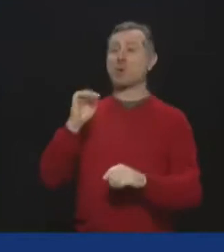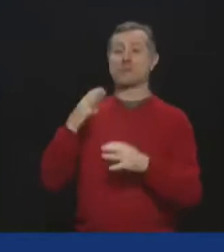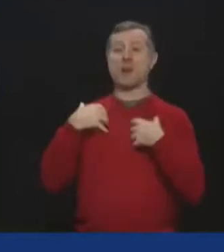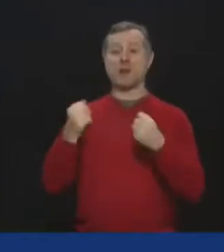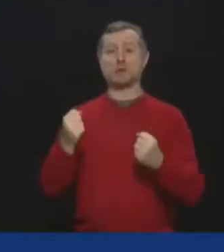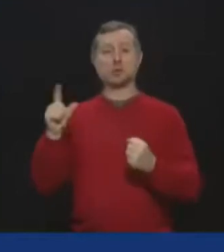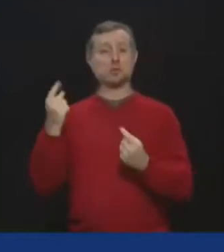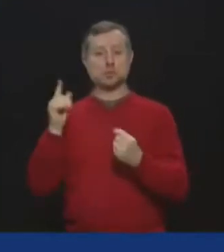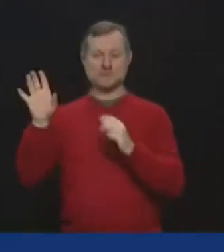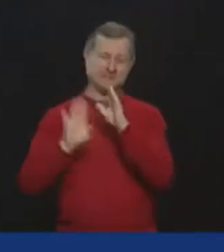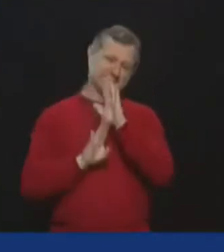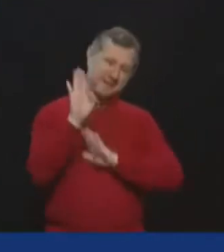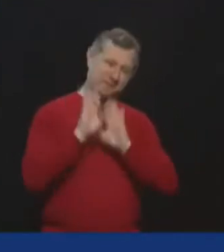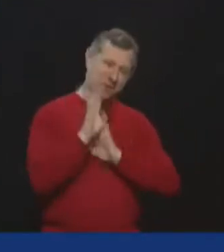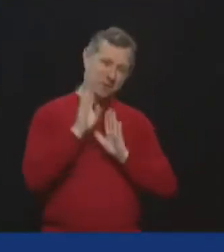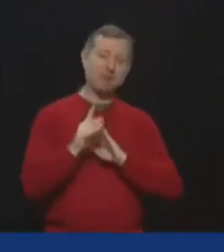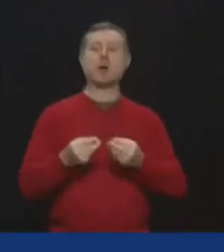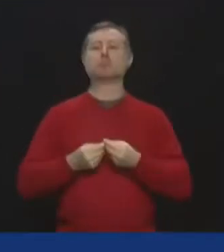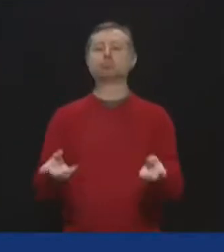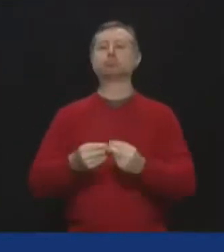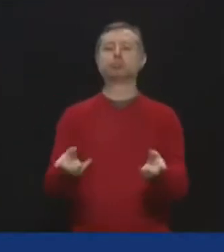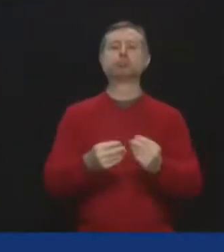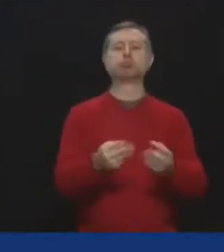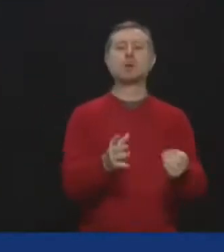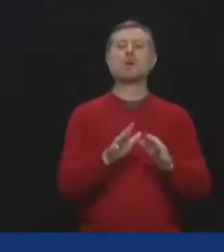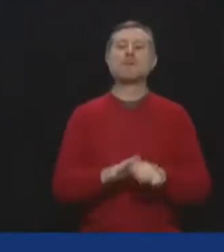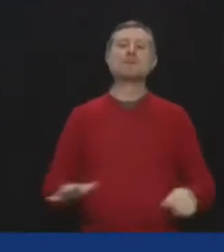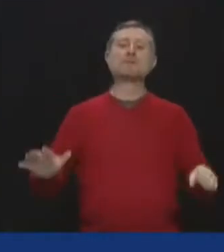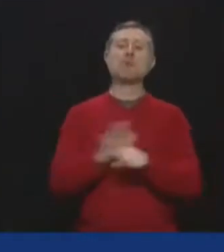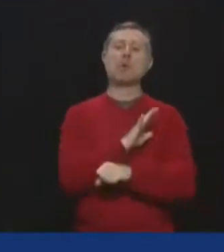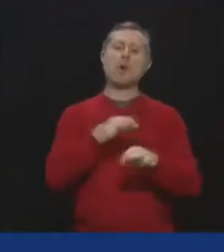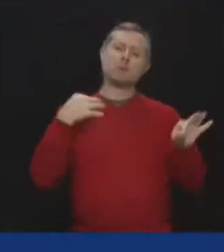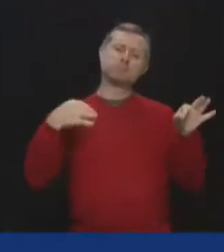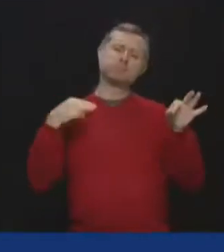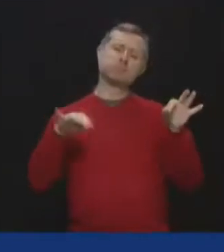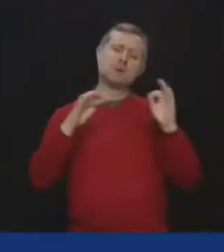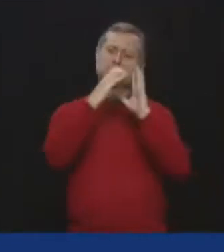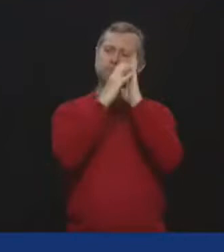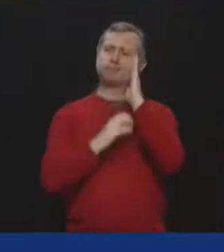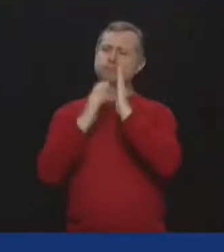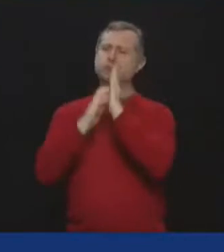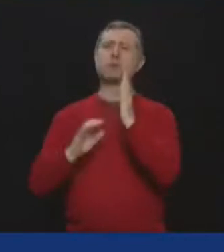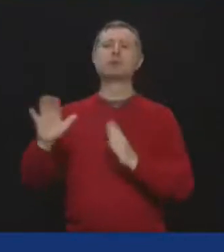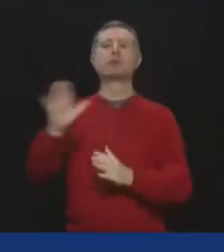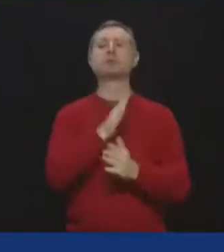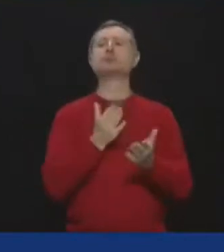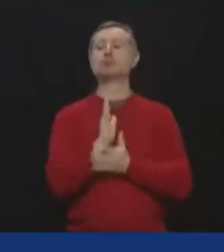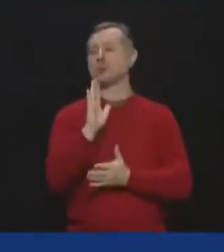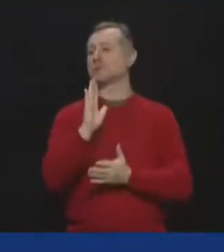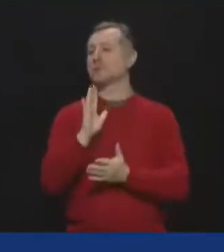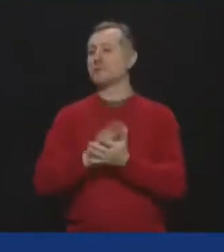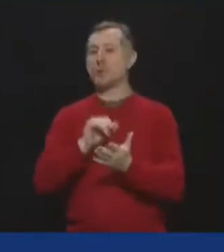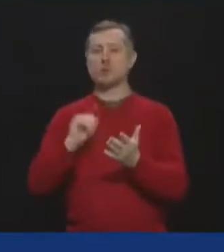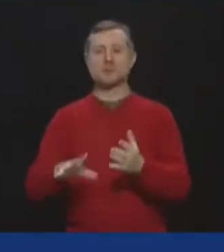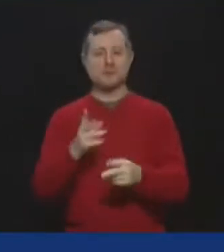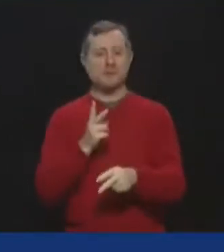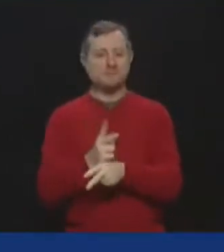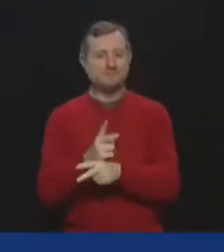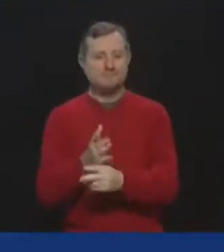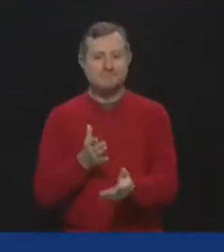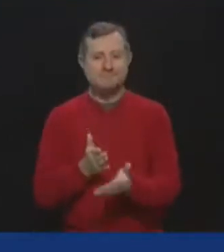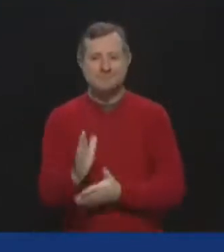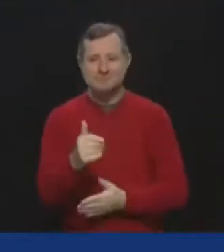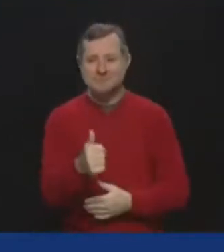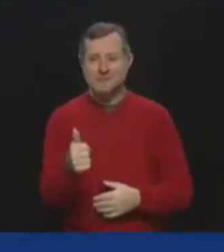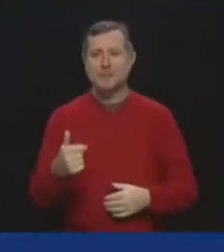and distribute modern and comprehensive provider guidance on their right to abortion care. And first of all, we'll convene a group of experts.